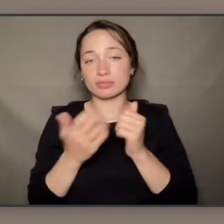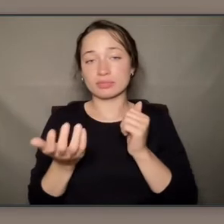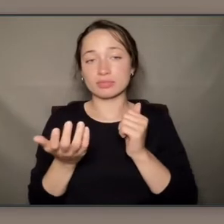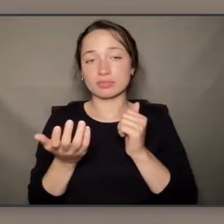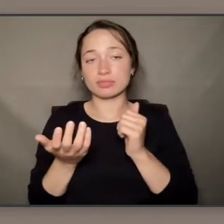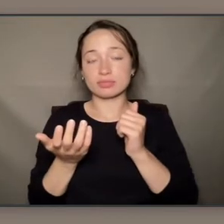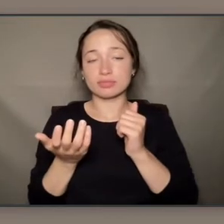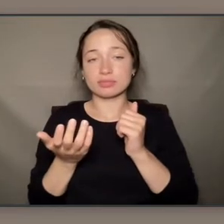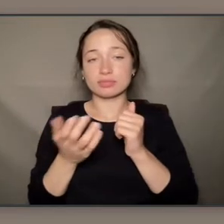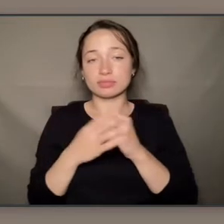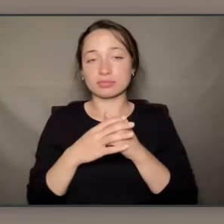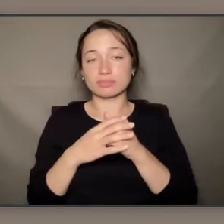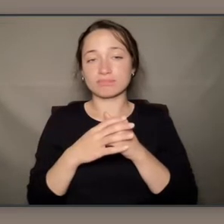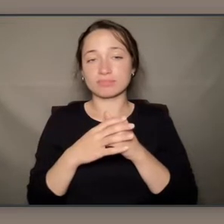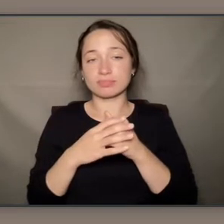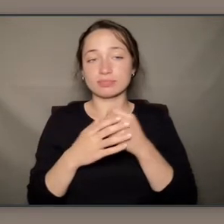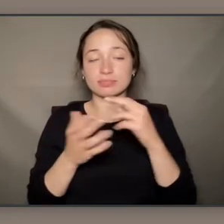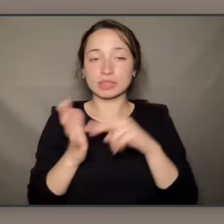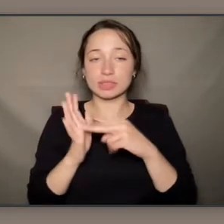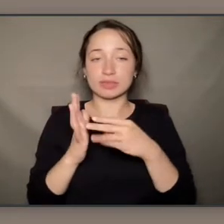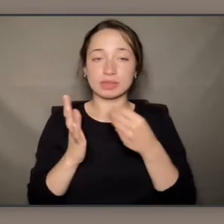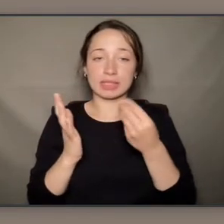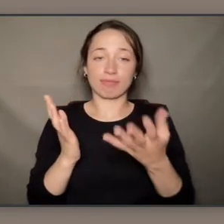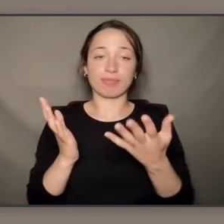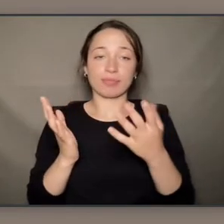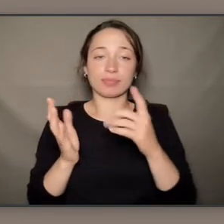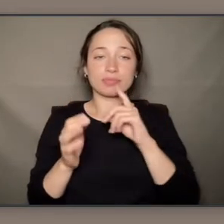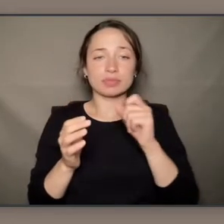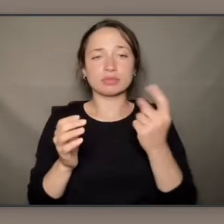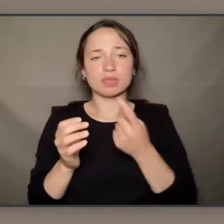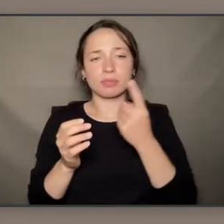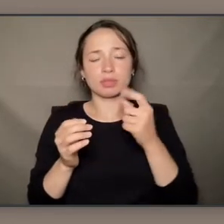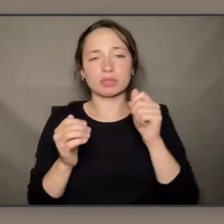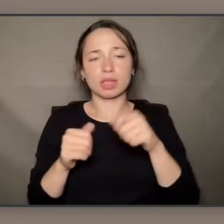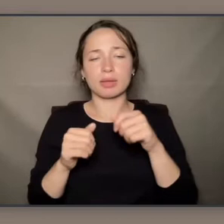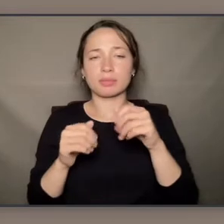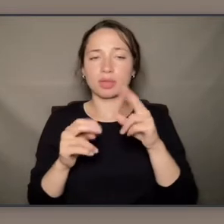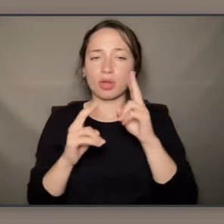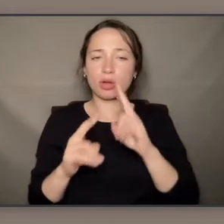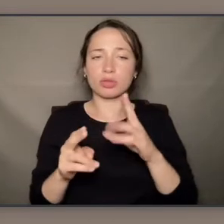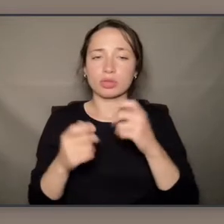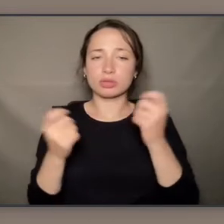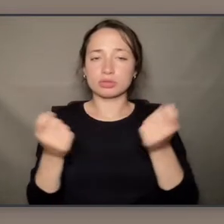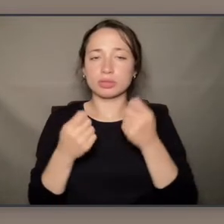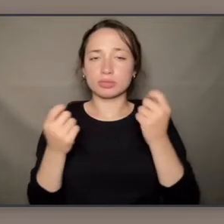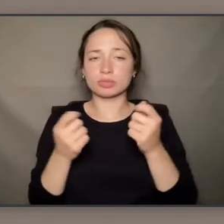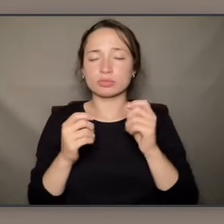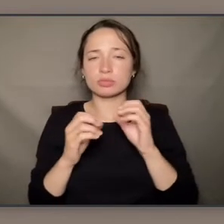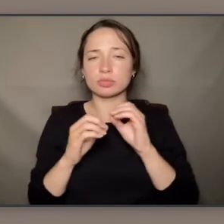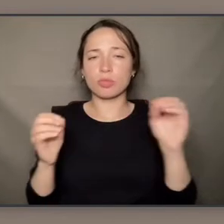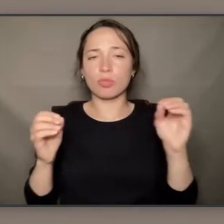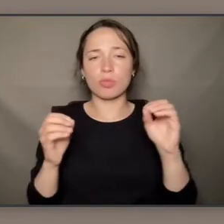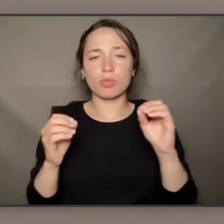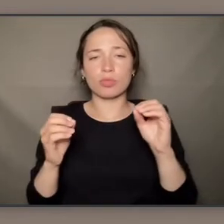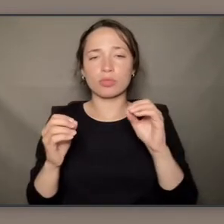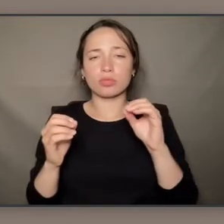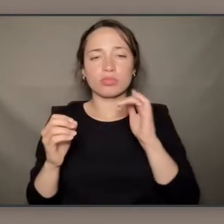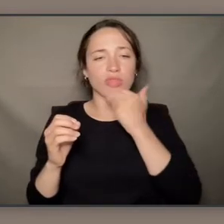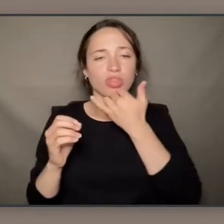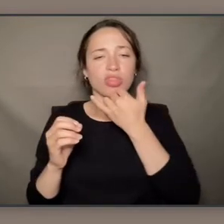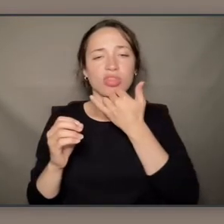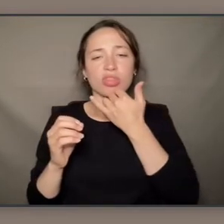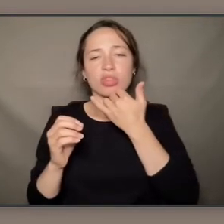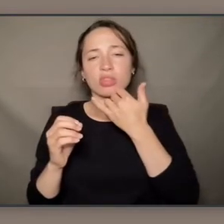you might be, with the intention of being giving, is something to be honored and